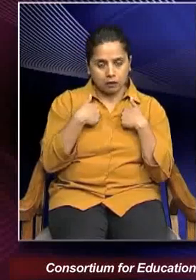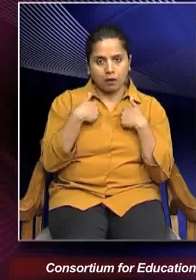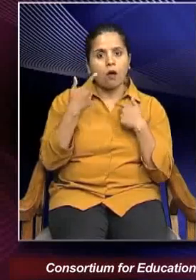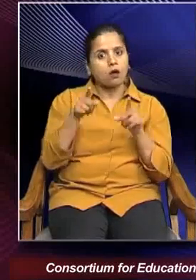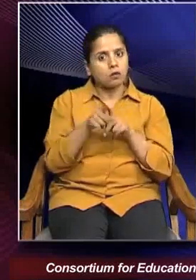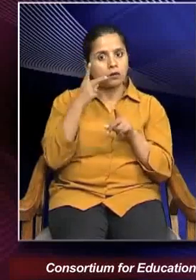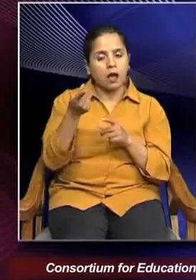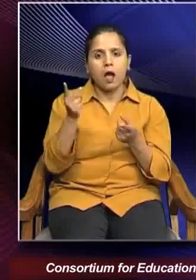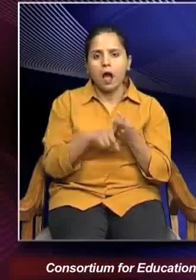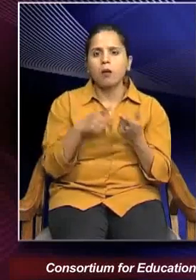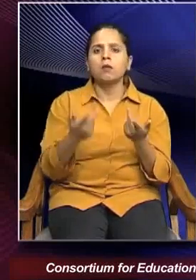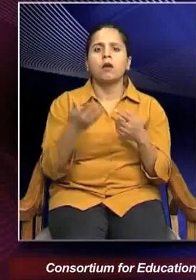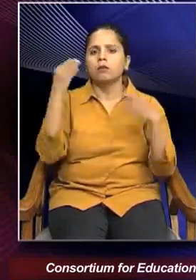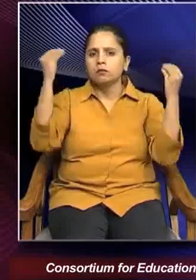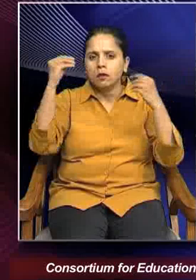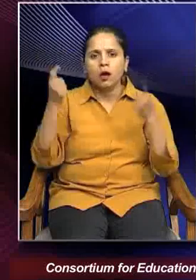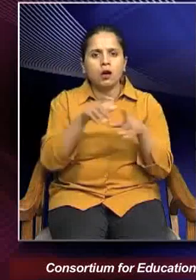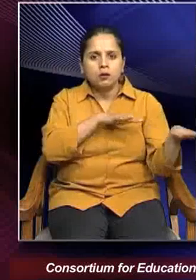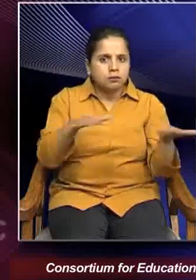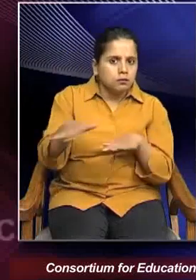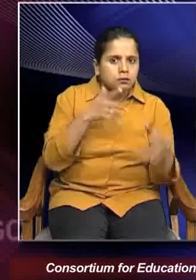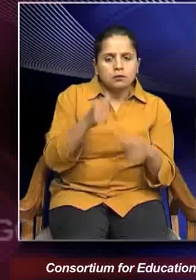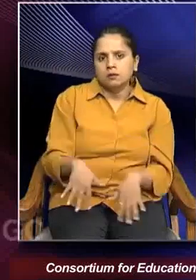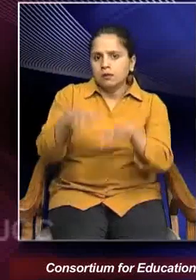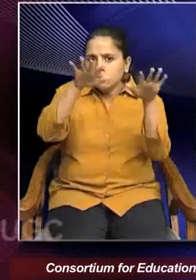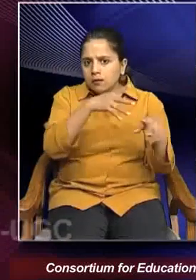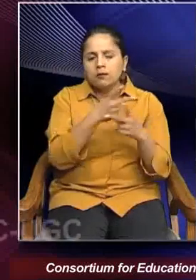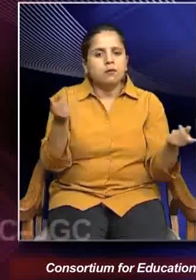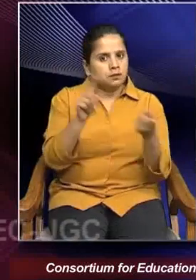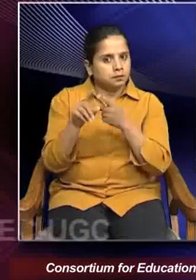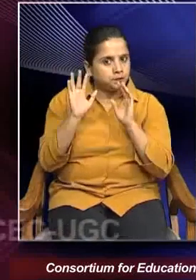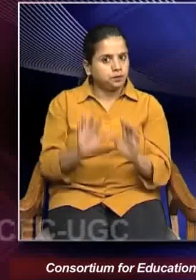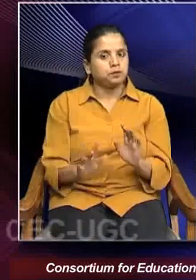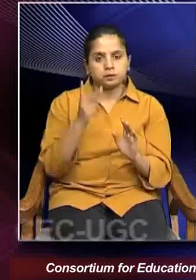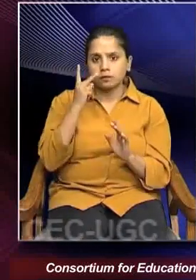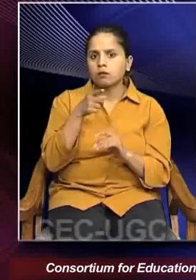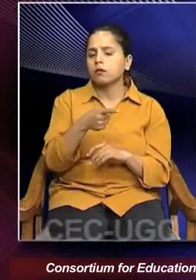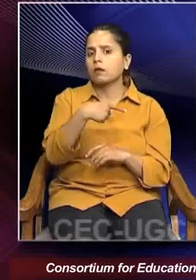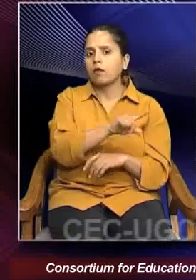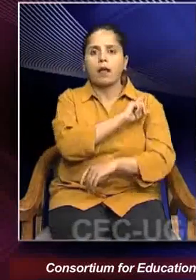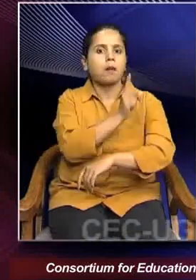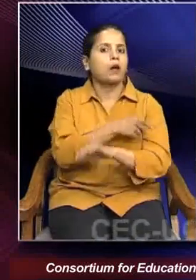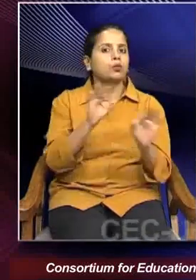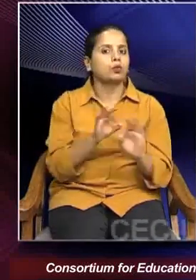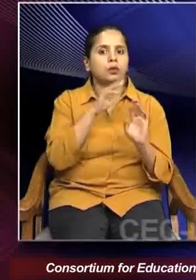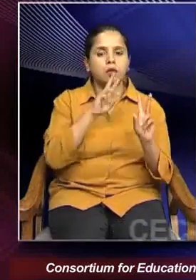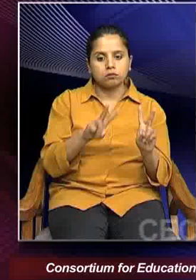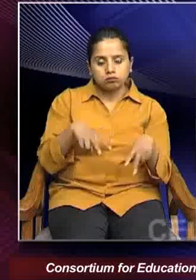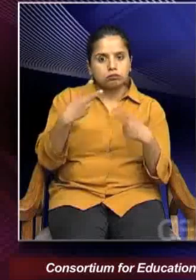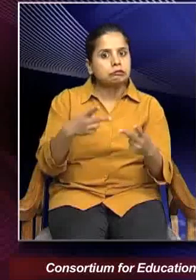these natural calamities, disasters, etc. that happen, they do not have capacities to respond to